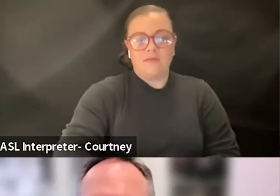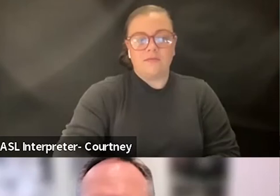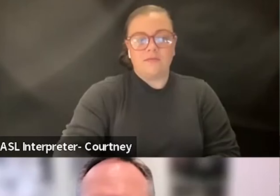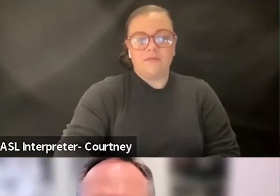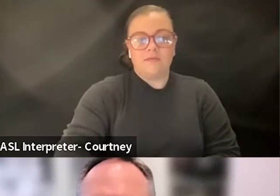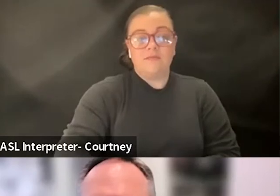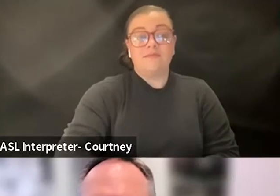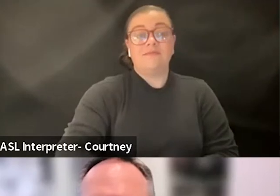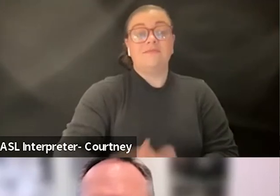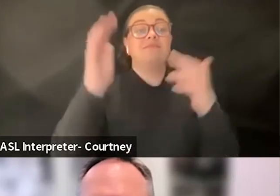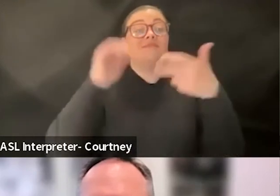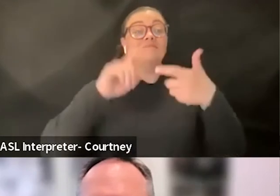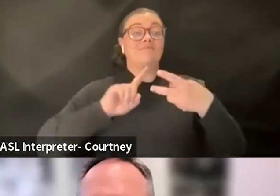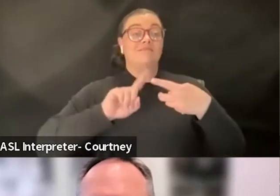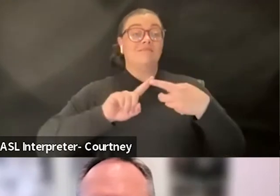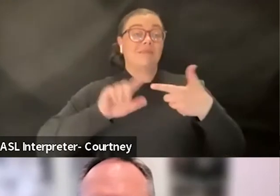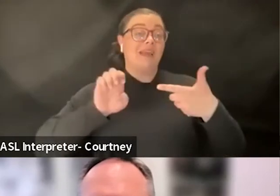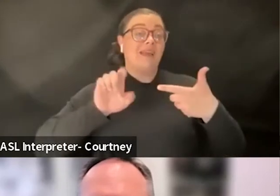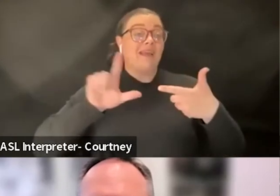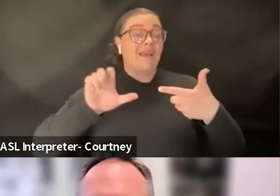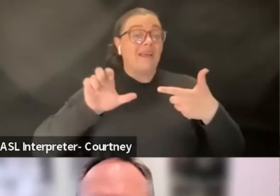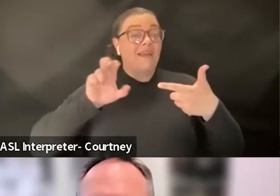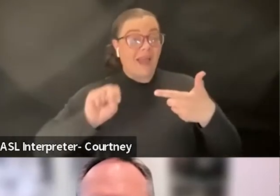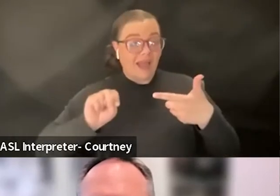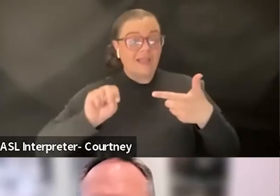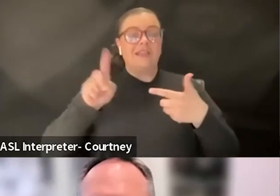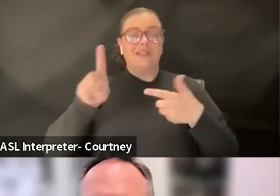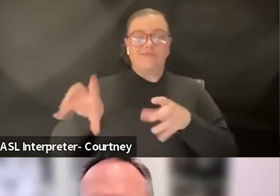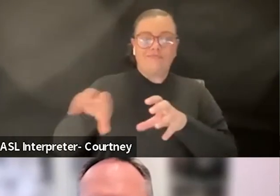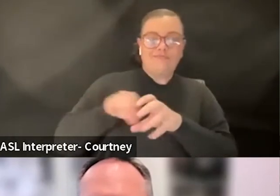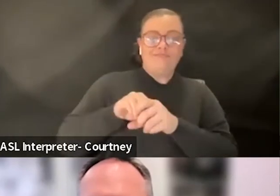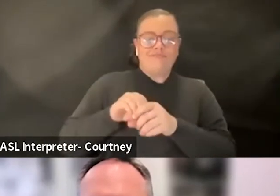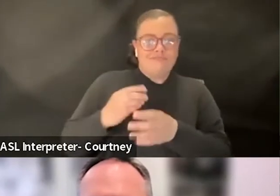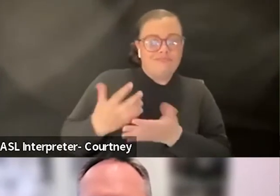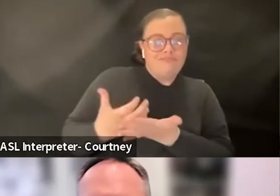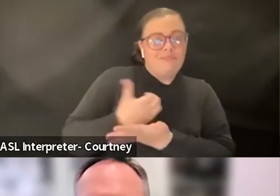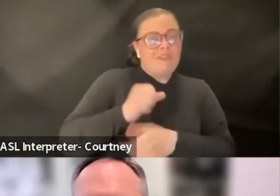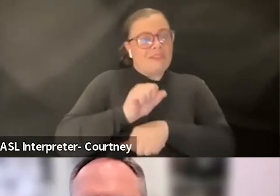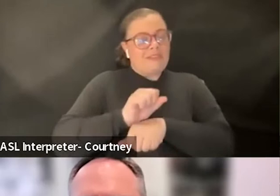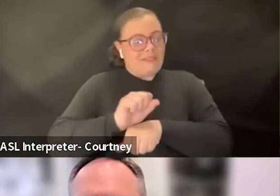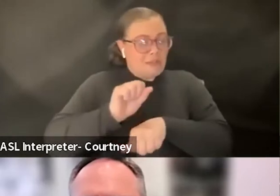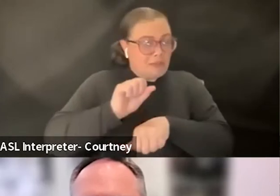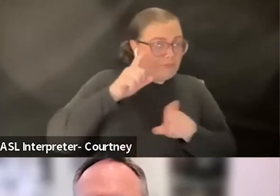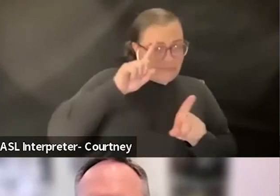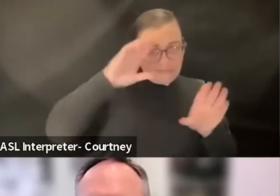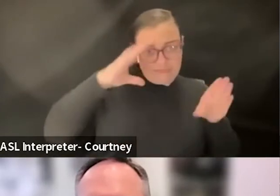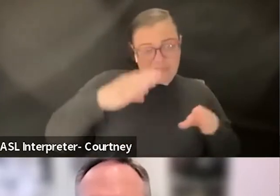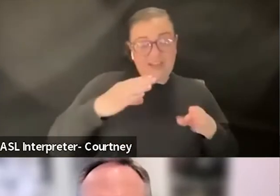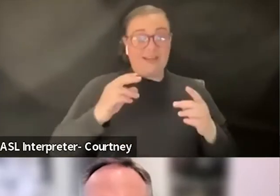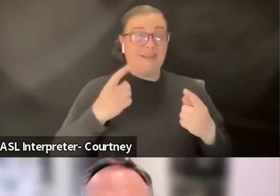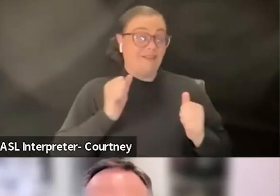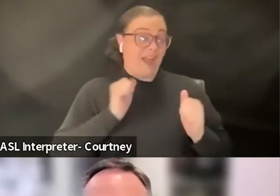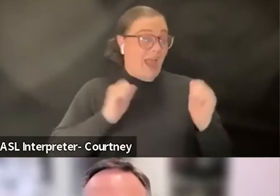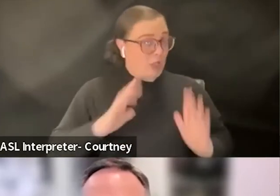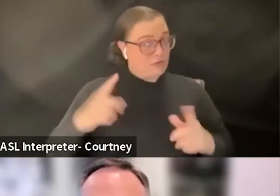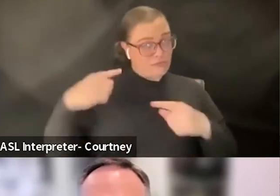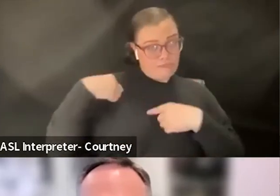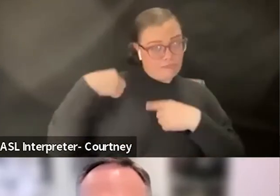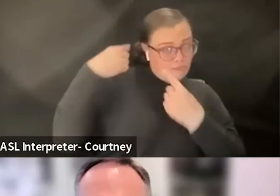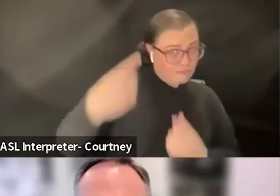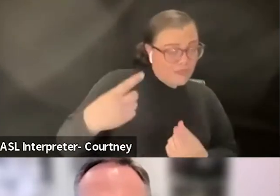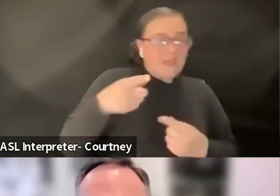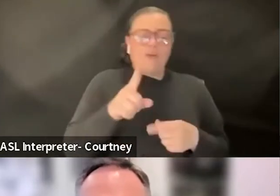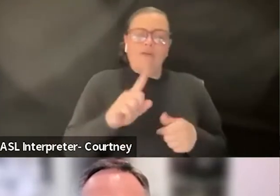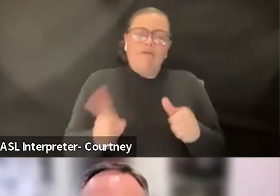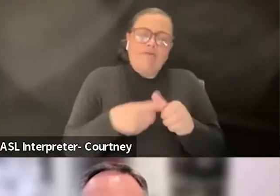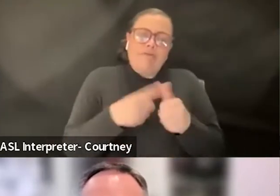member of SAG and AFTRA and then SAG-AFTRA since 1979. Ellen first became inspired to get involved in organizing